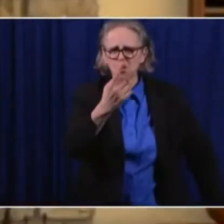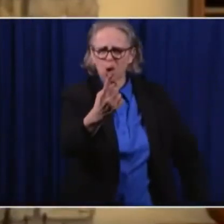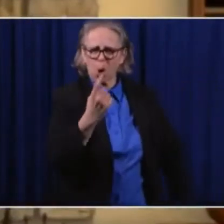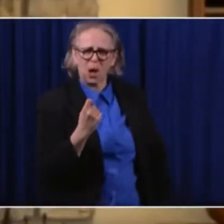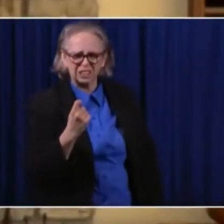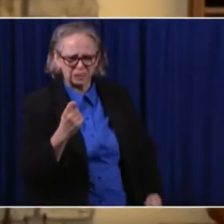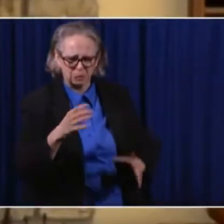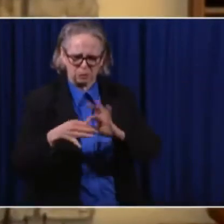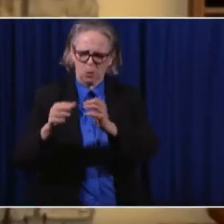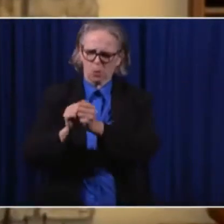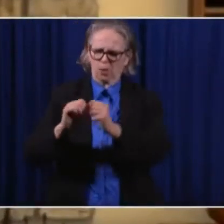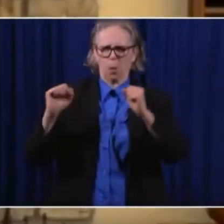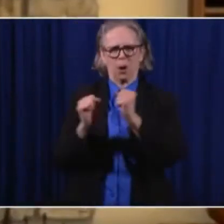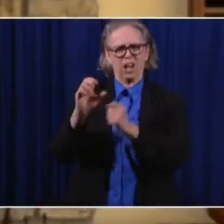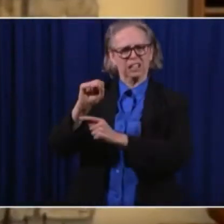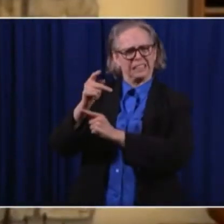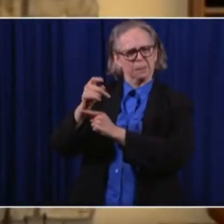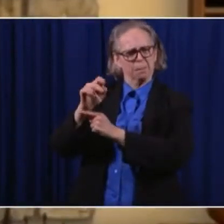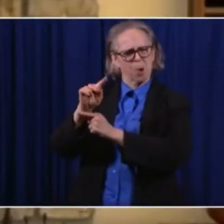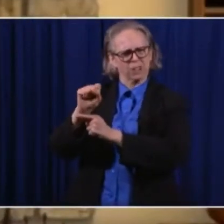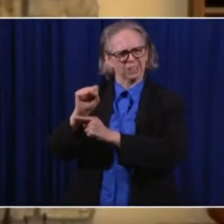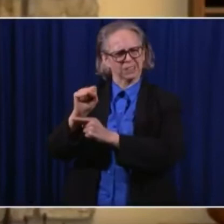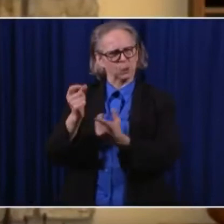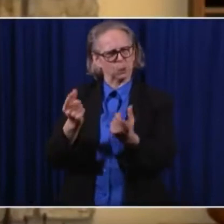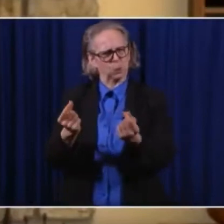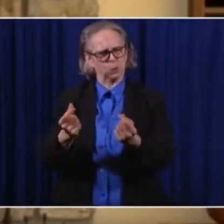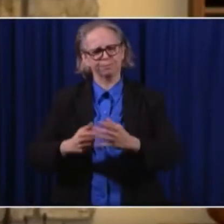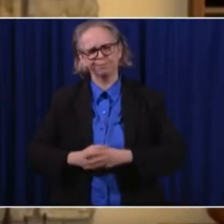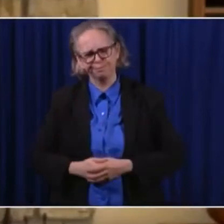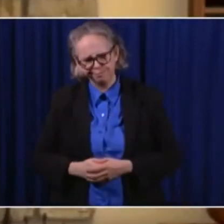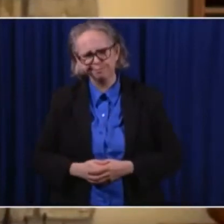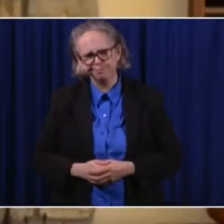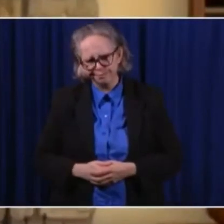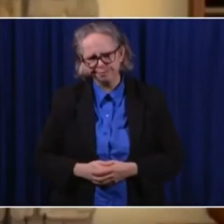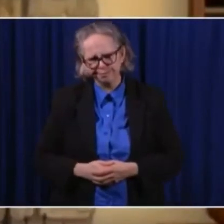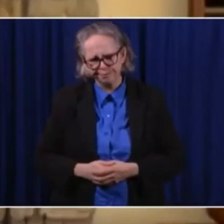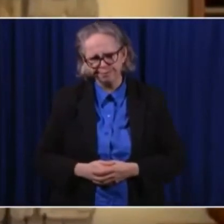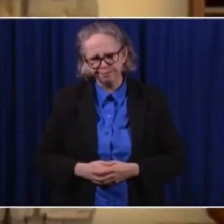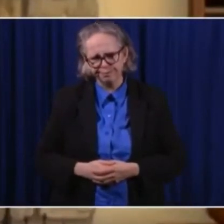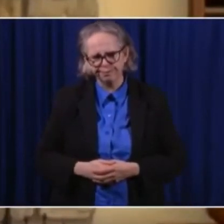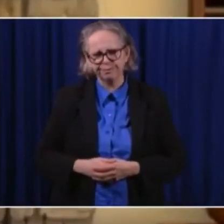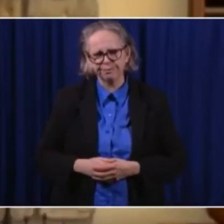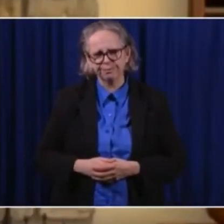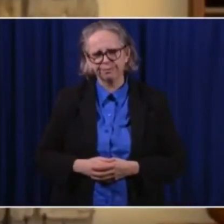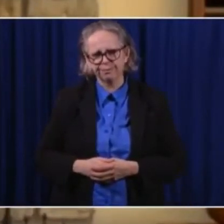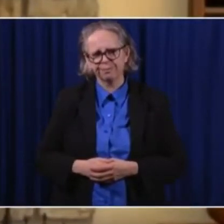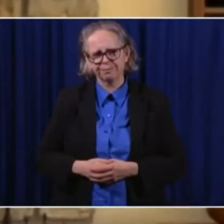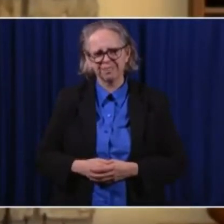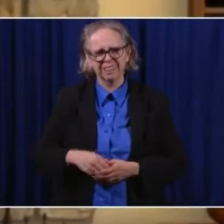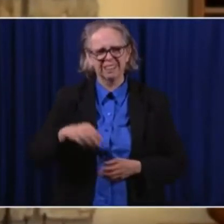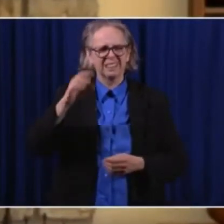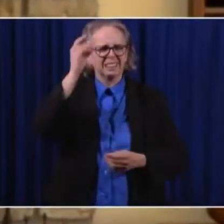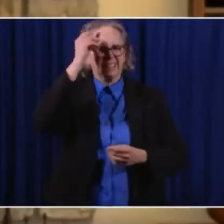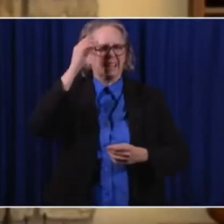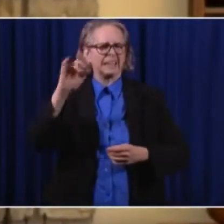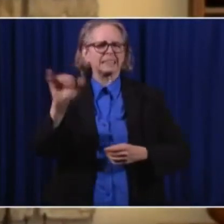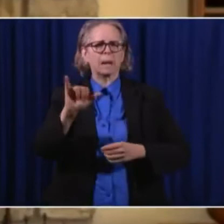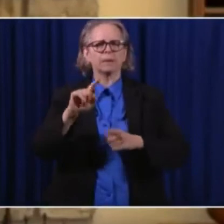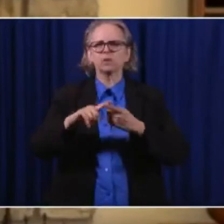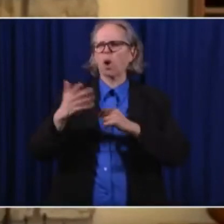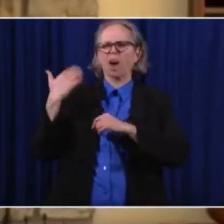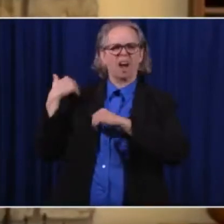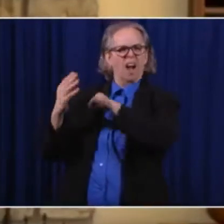way it is set up now, it will be similar to fall sports with no fans other